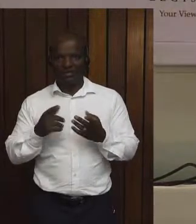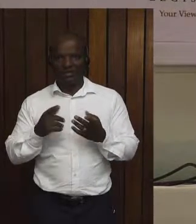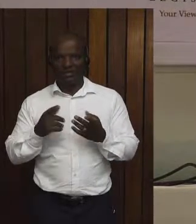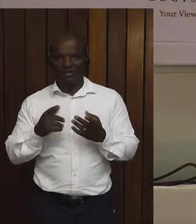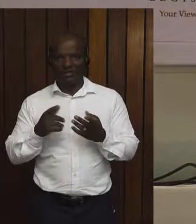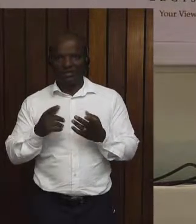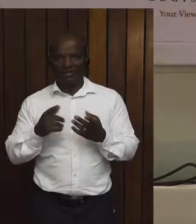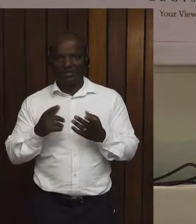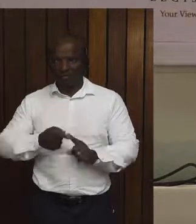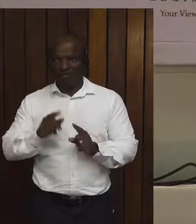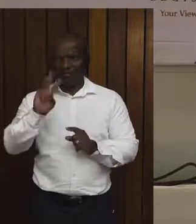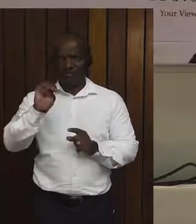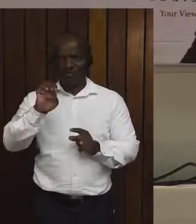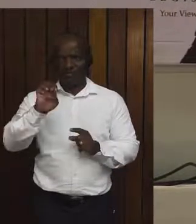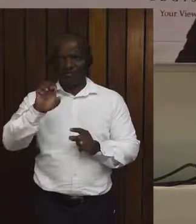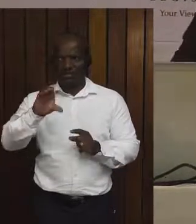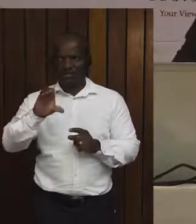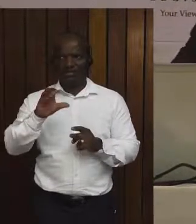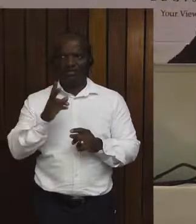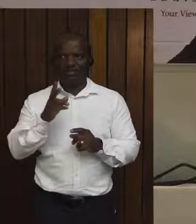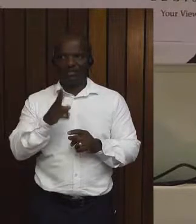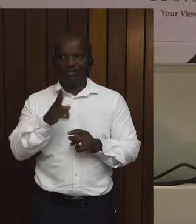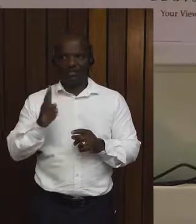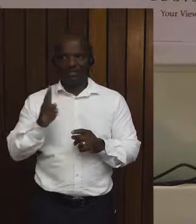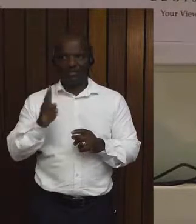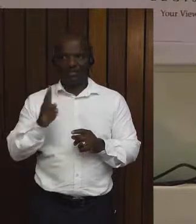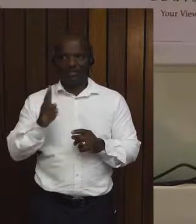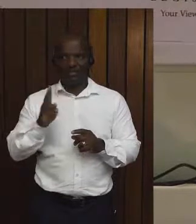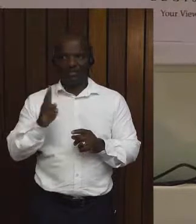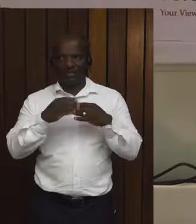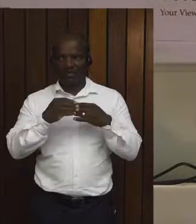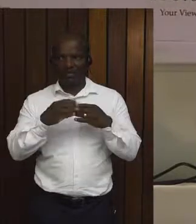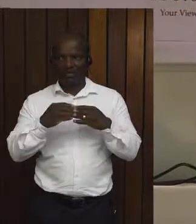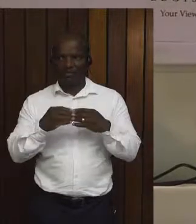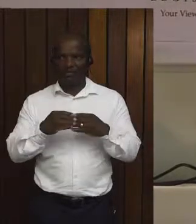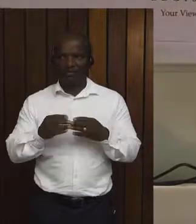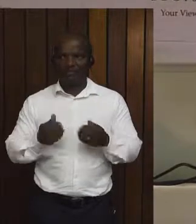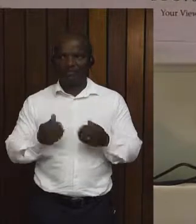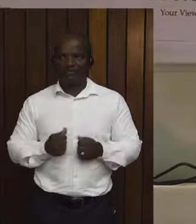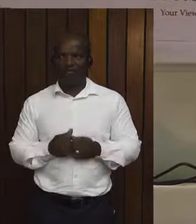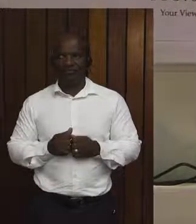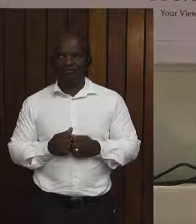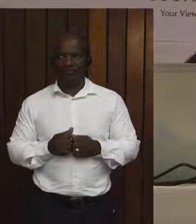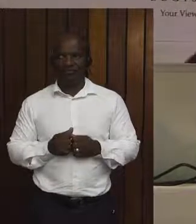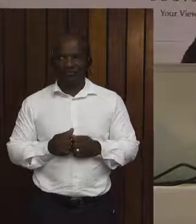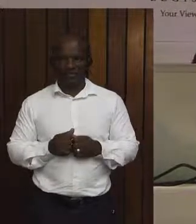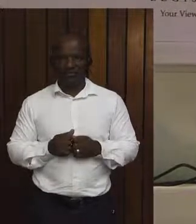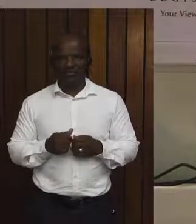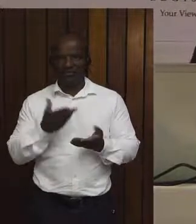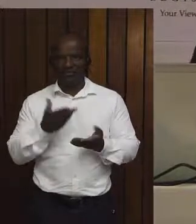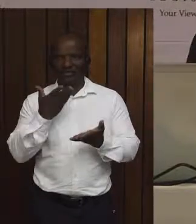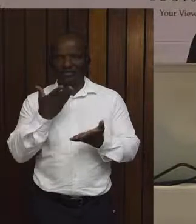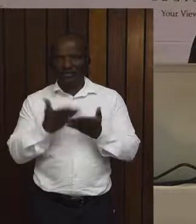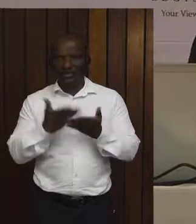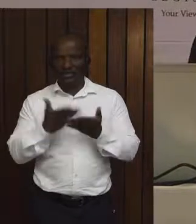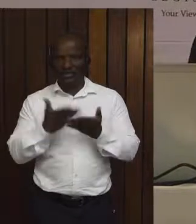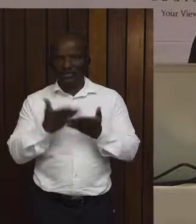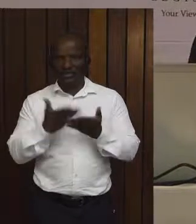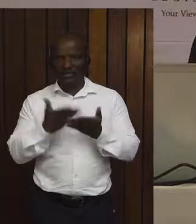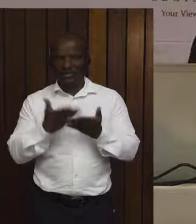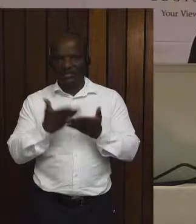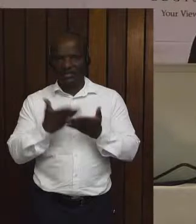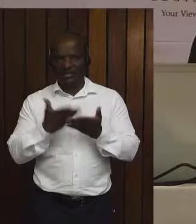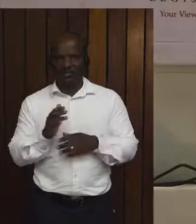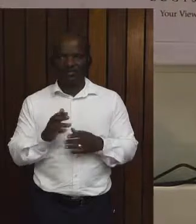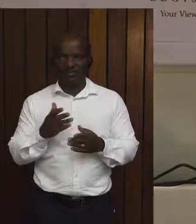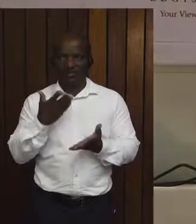well. That's fine. No, thanks, Member Ledwaba. So can I just check, can everybody who's seated there, can